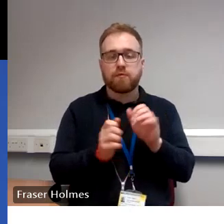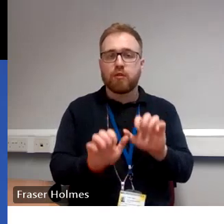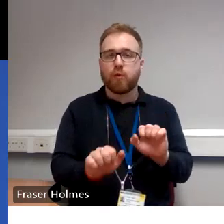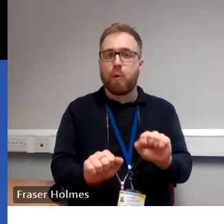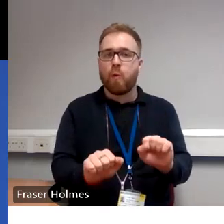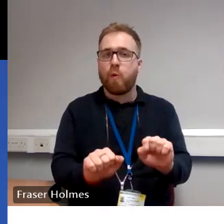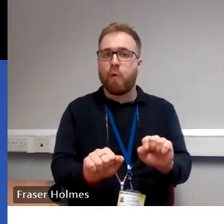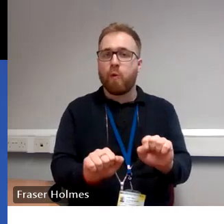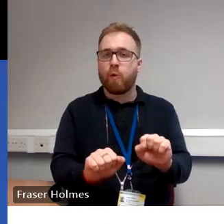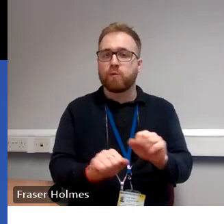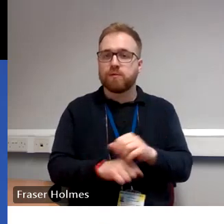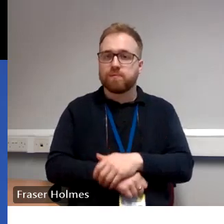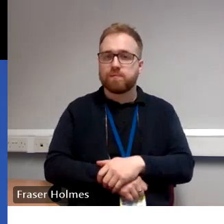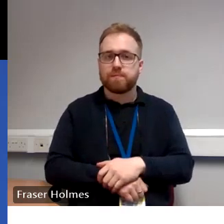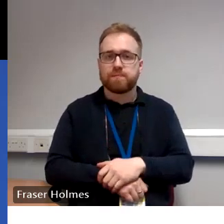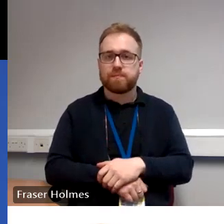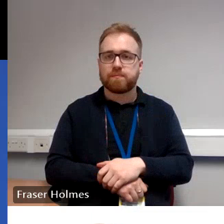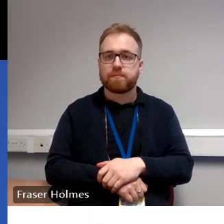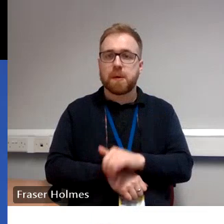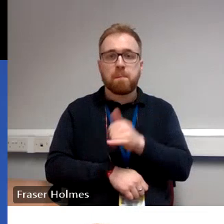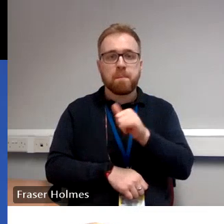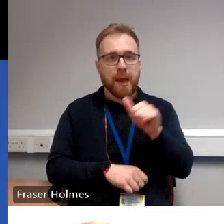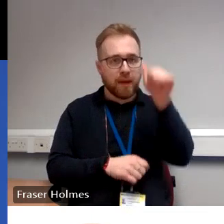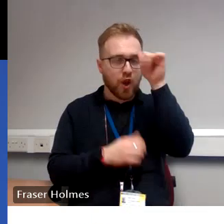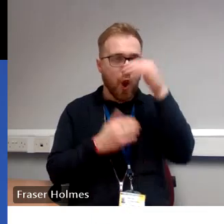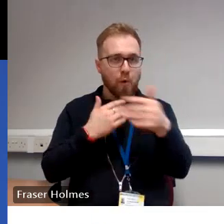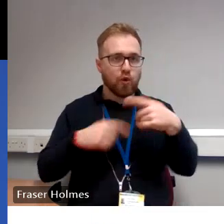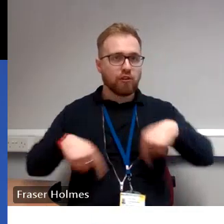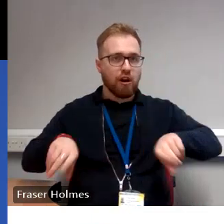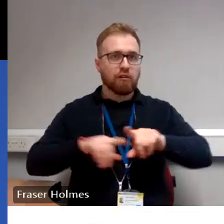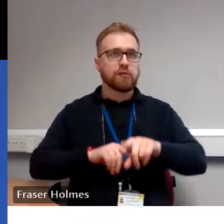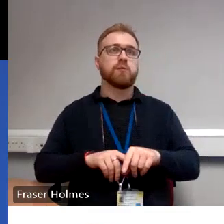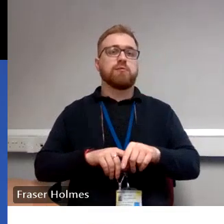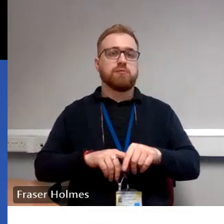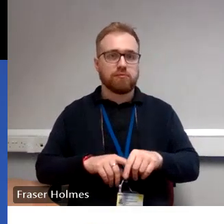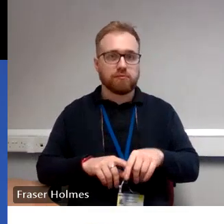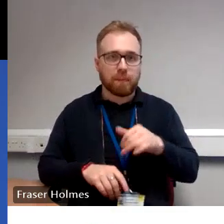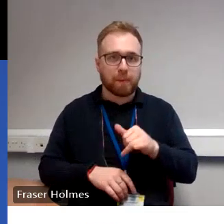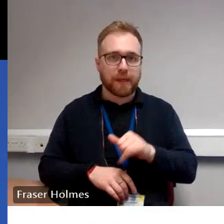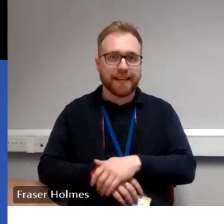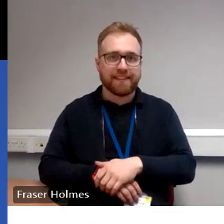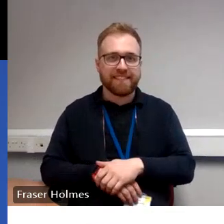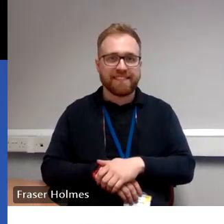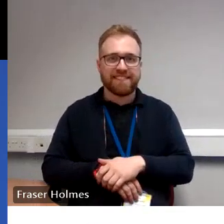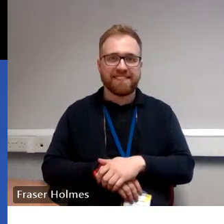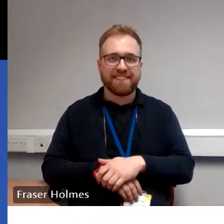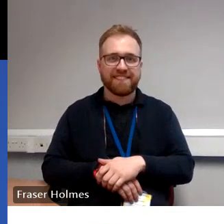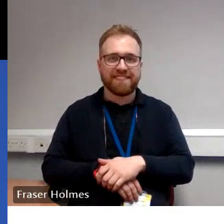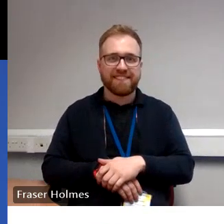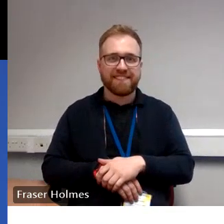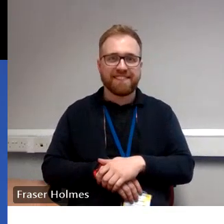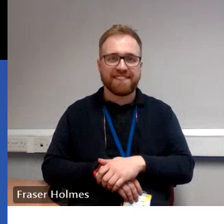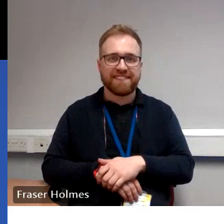little bit longer. They might know more than us, Claire. Yeah, they might do.